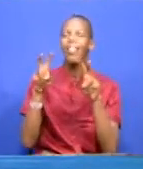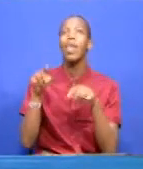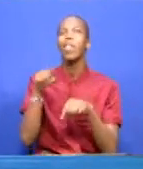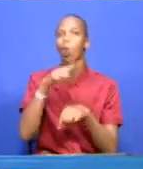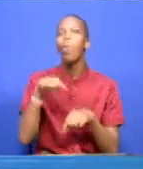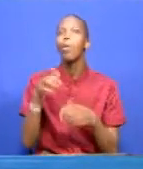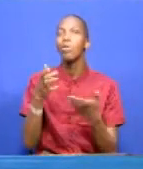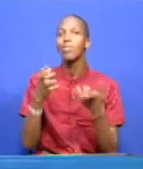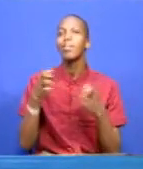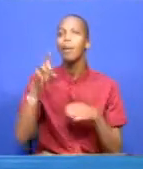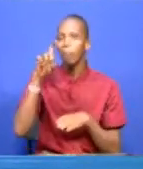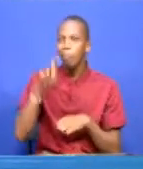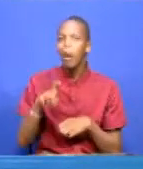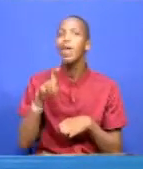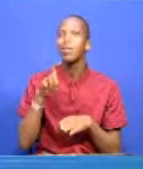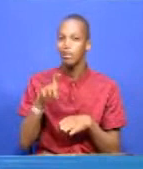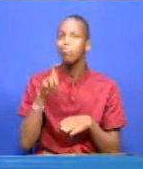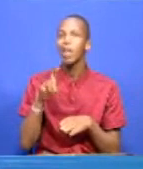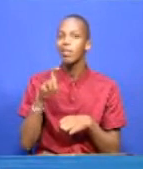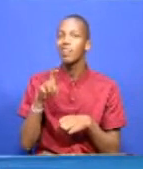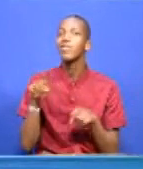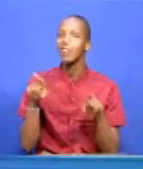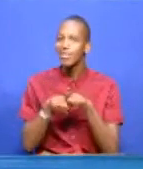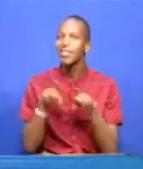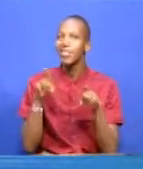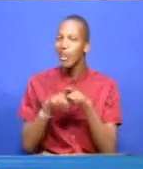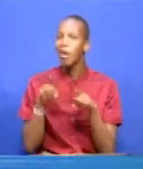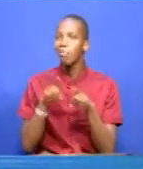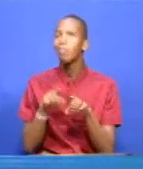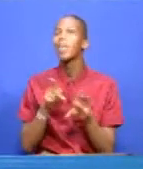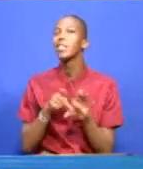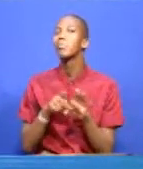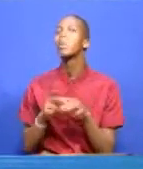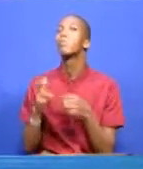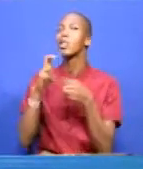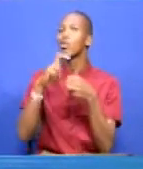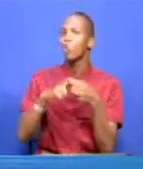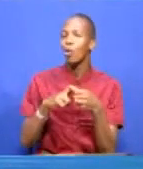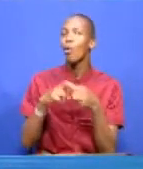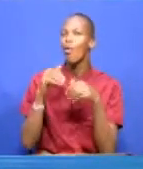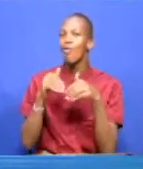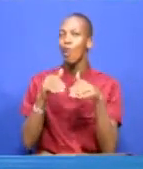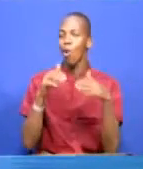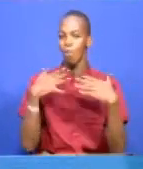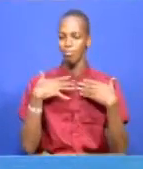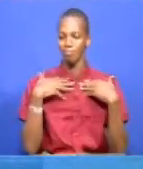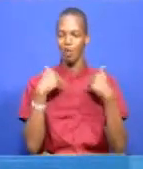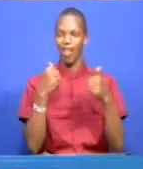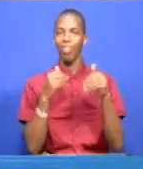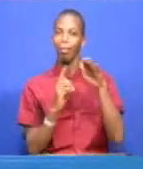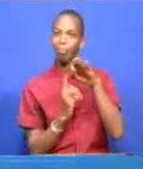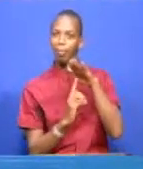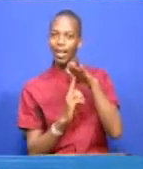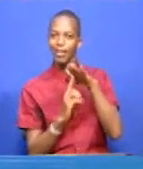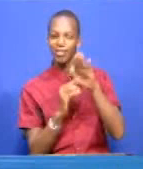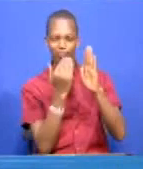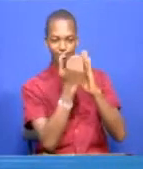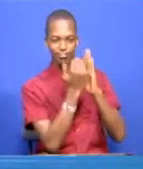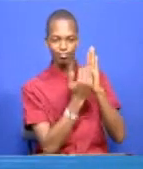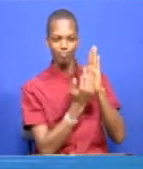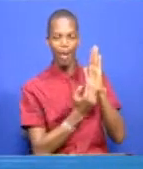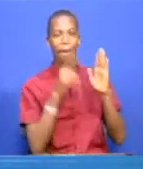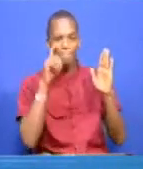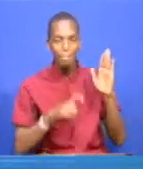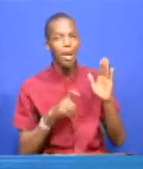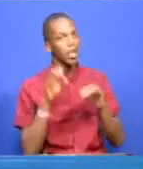fight this pandemic by strictly observing the guidelines that the Ministry of Health has put in place. In the same vein, let